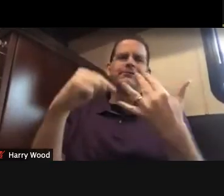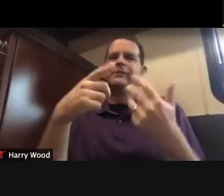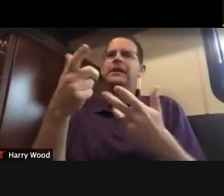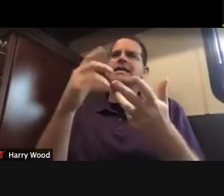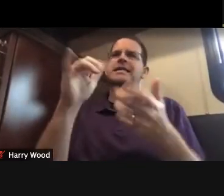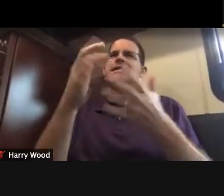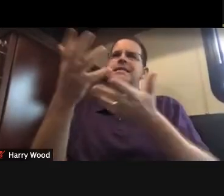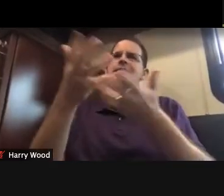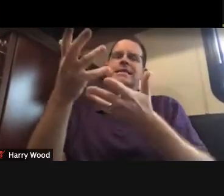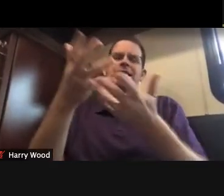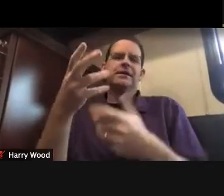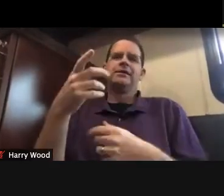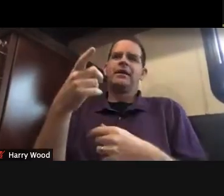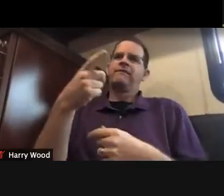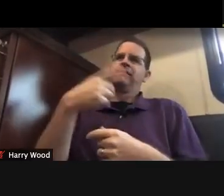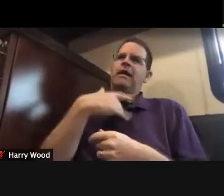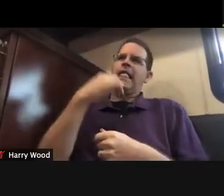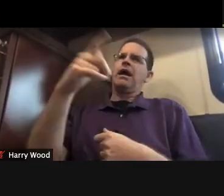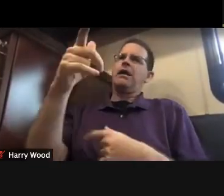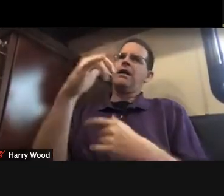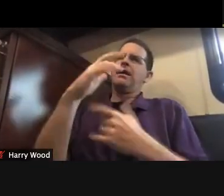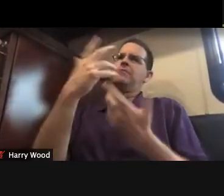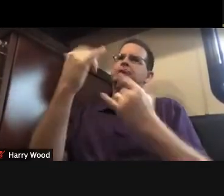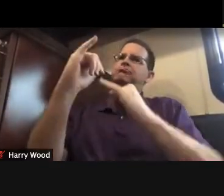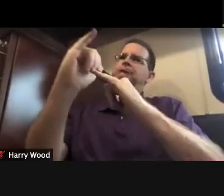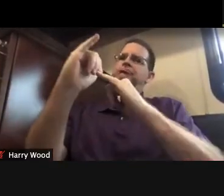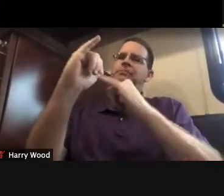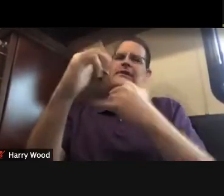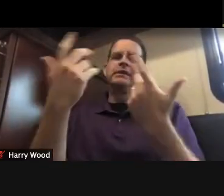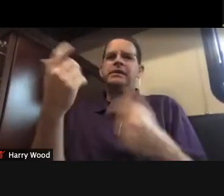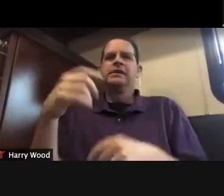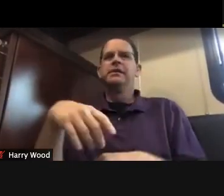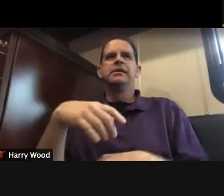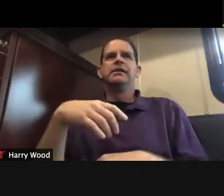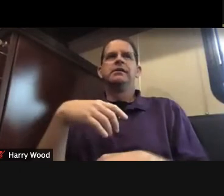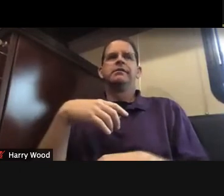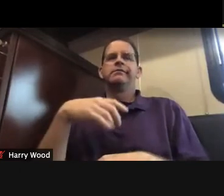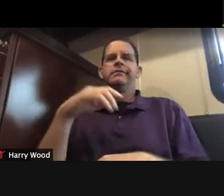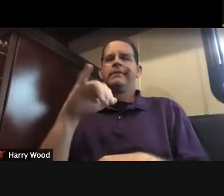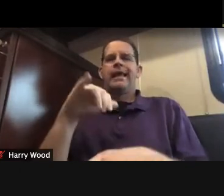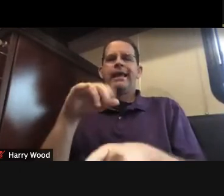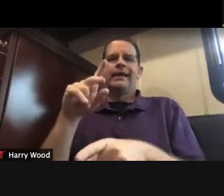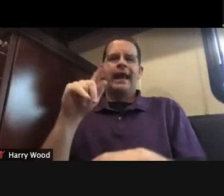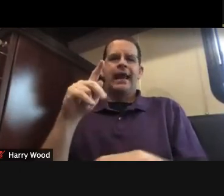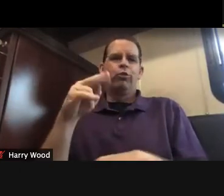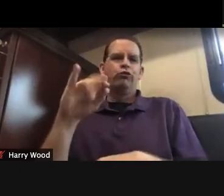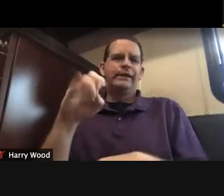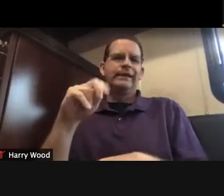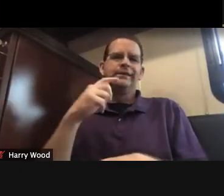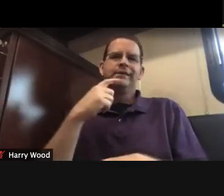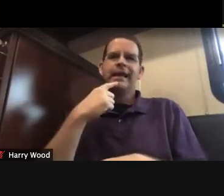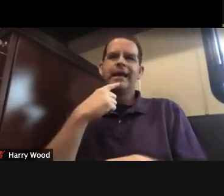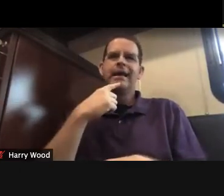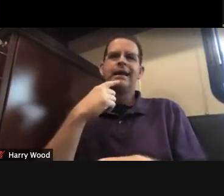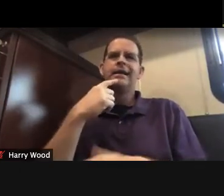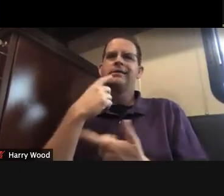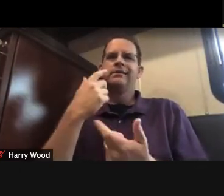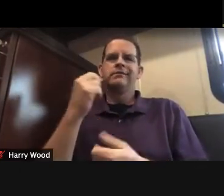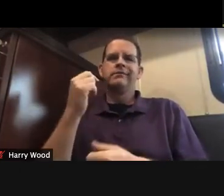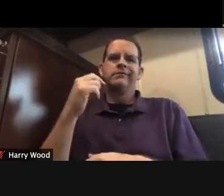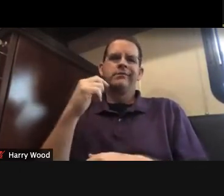them. I want to be like him. That's really neat. Um, I feel like we were similar in a lot of ways. Um,